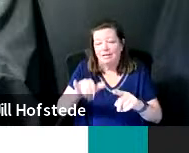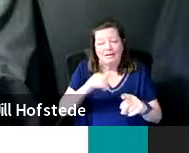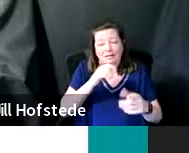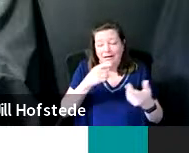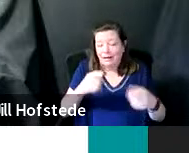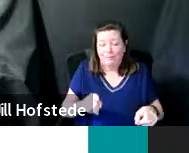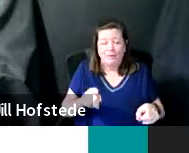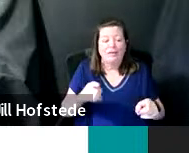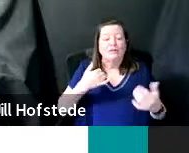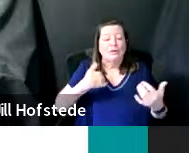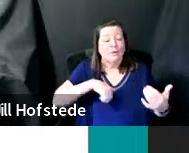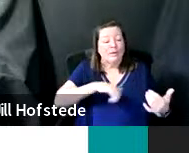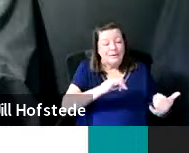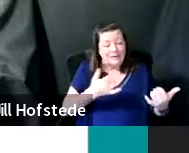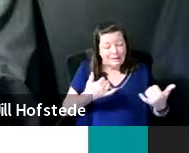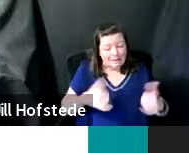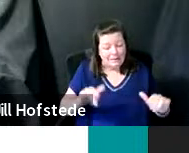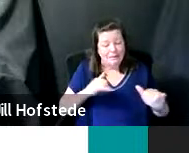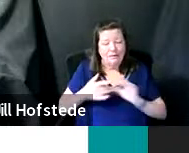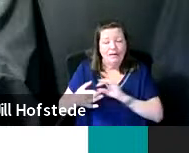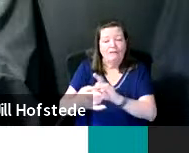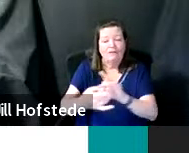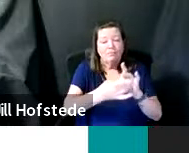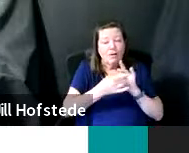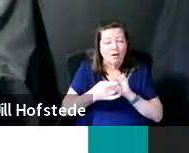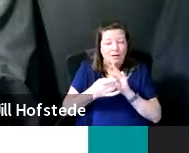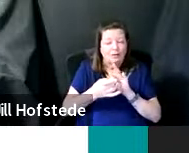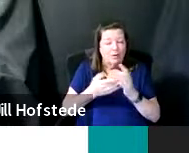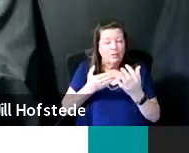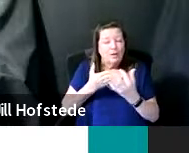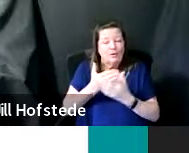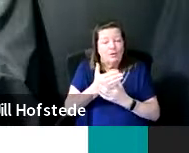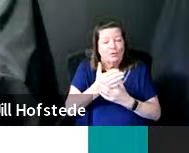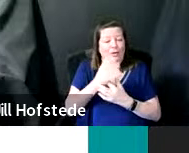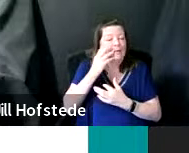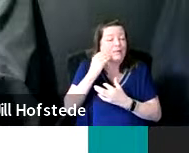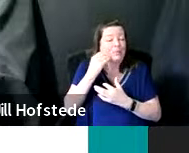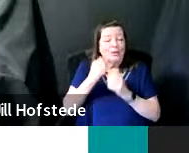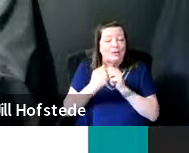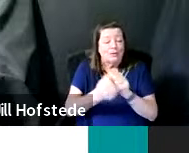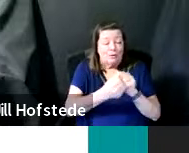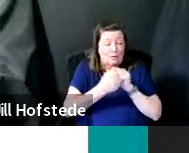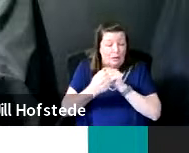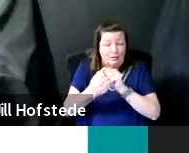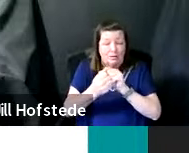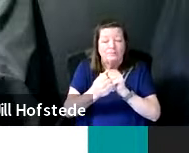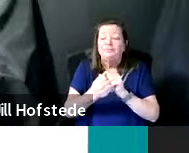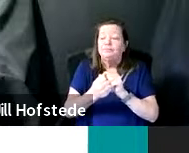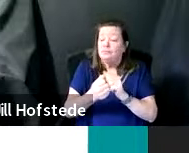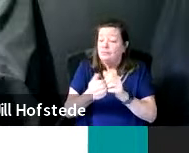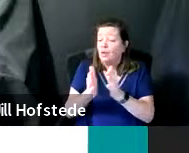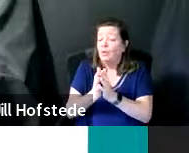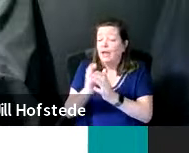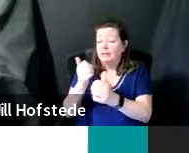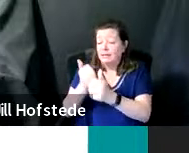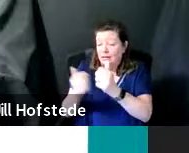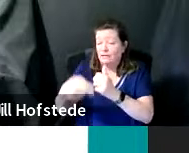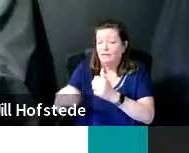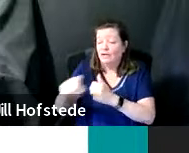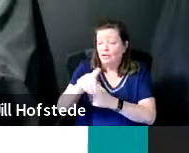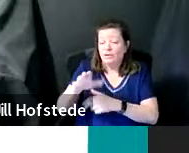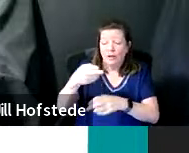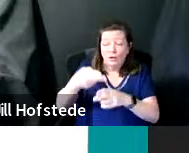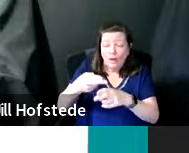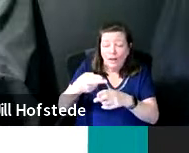need to create a bond as we go through all of this together. So I'm going to ask each of you to share your name,